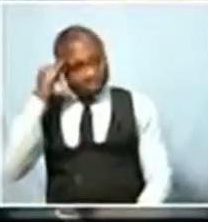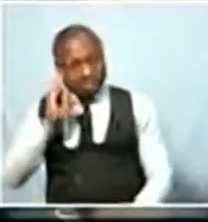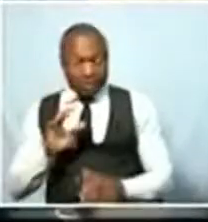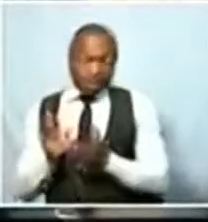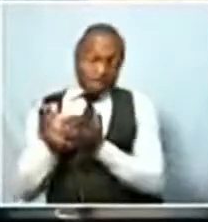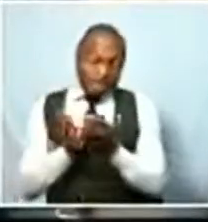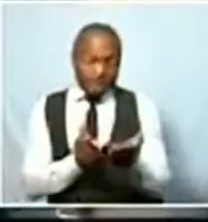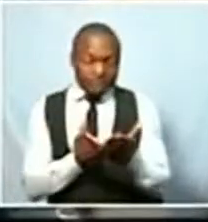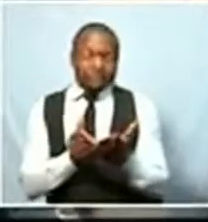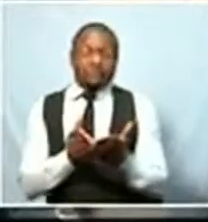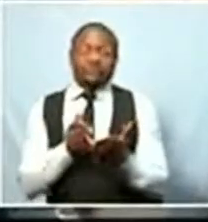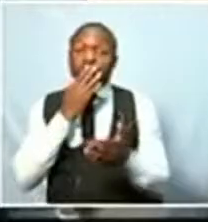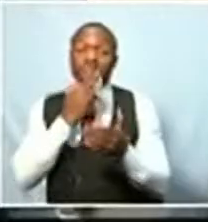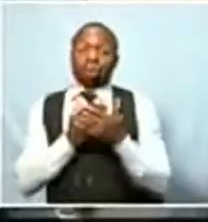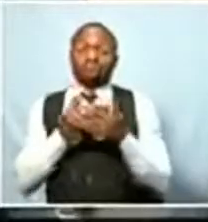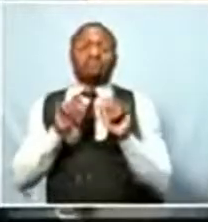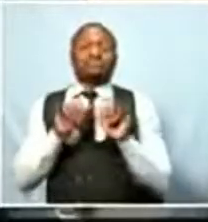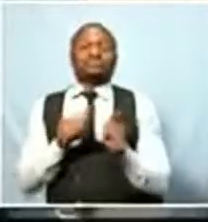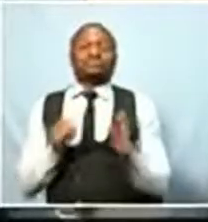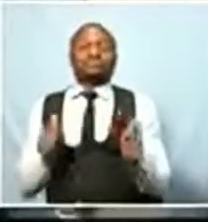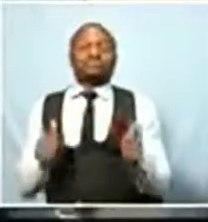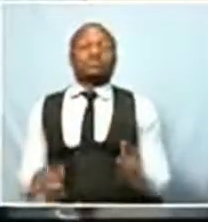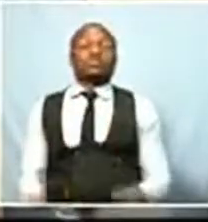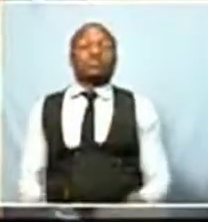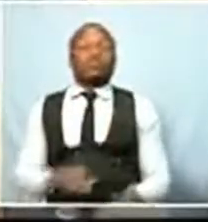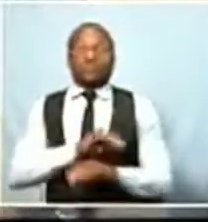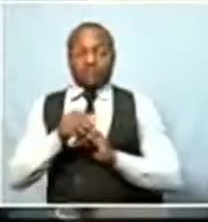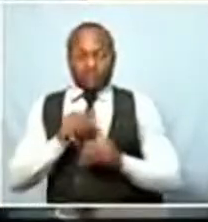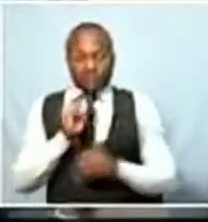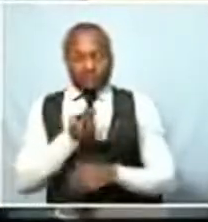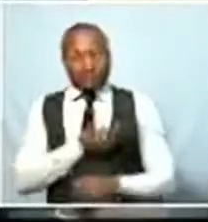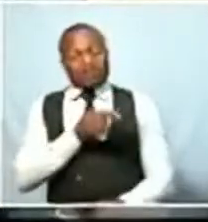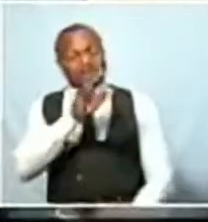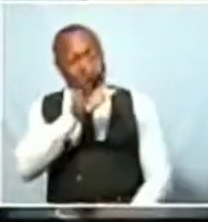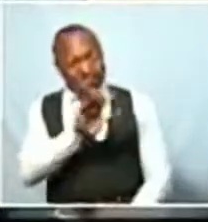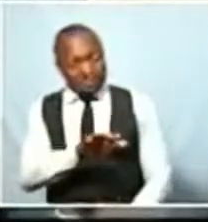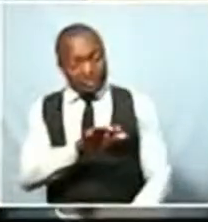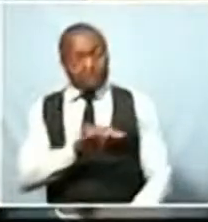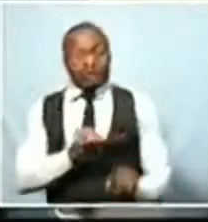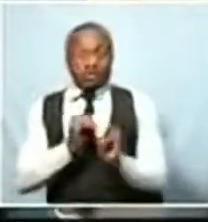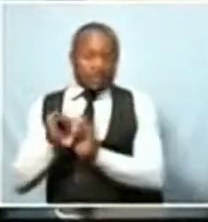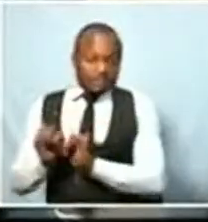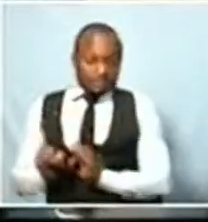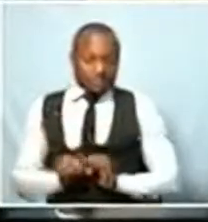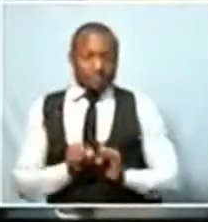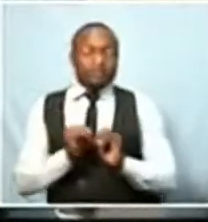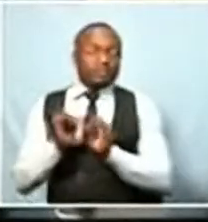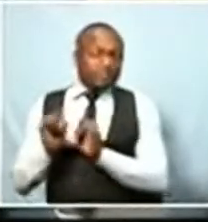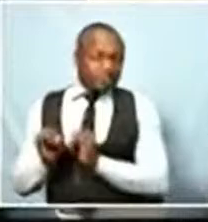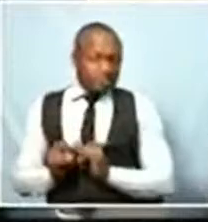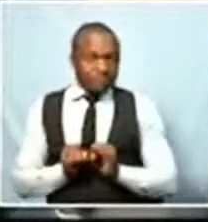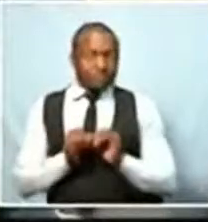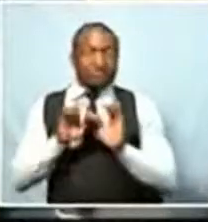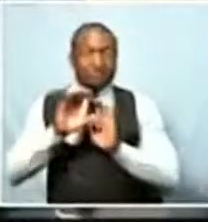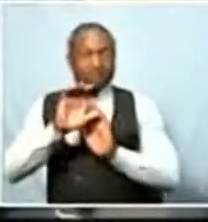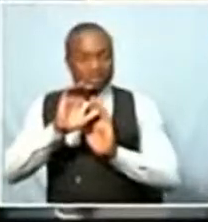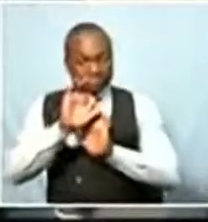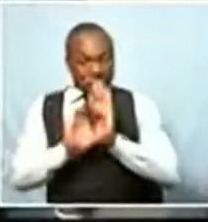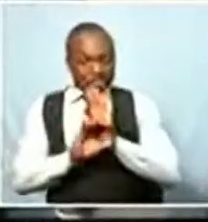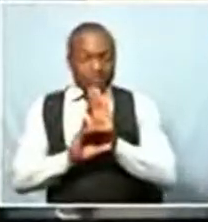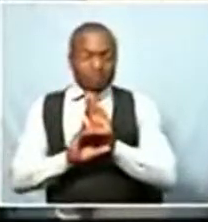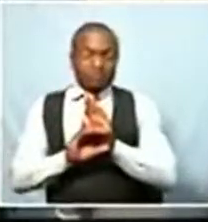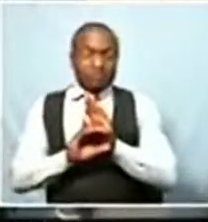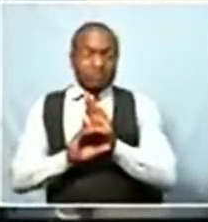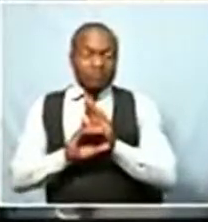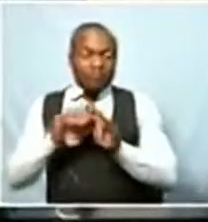up was well meant, and all of us who were there when we were implementing the Constitution bought